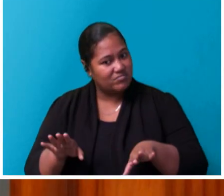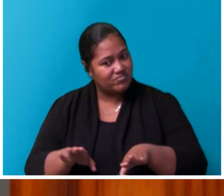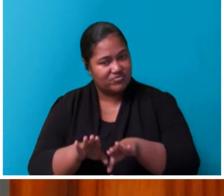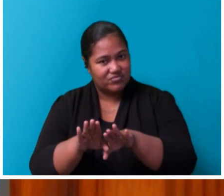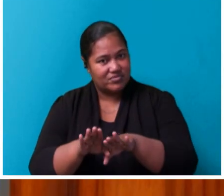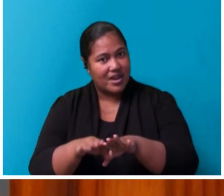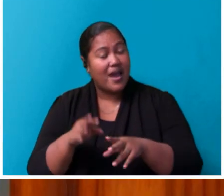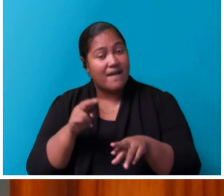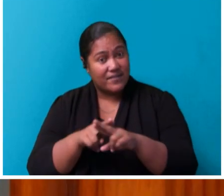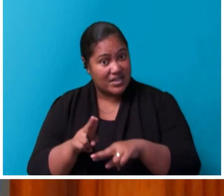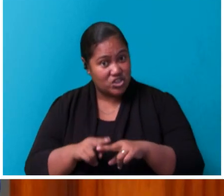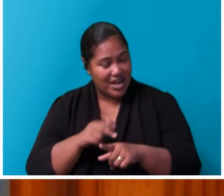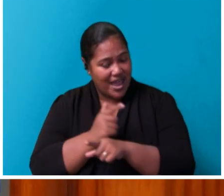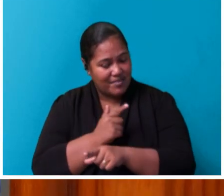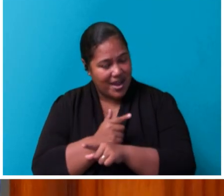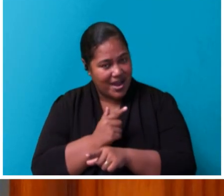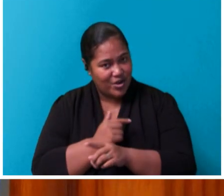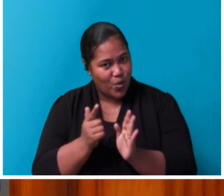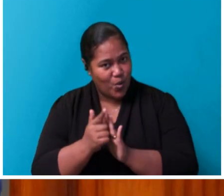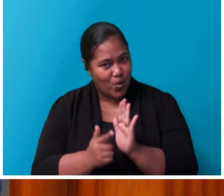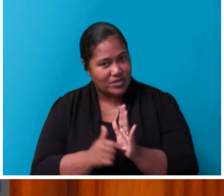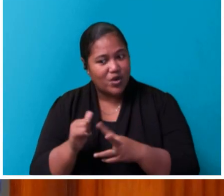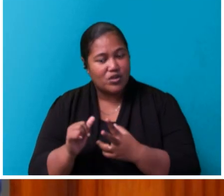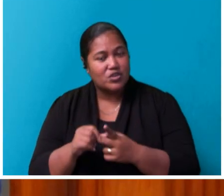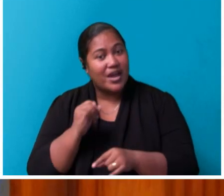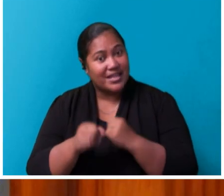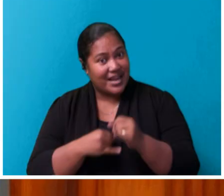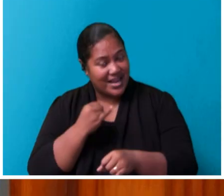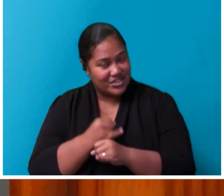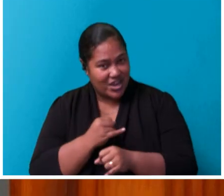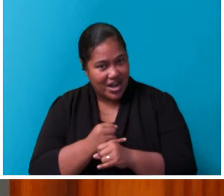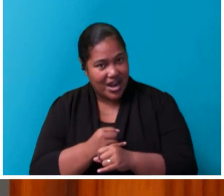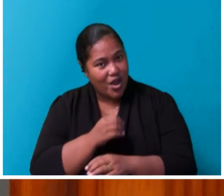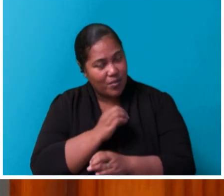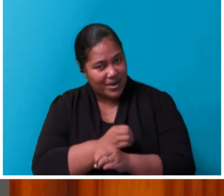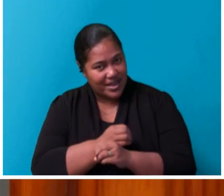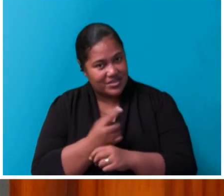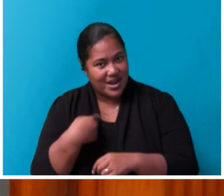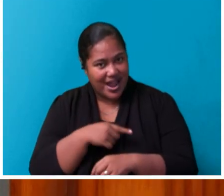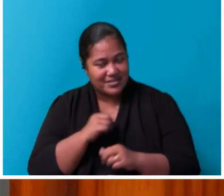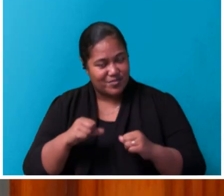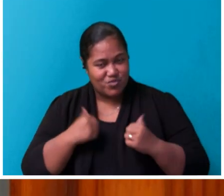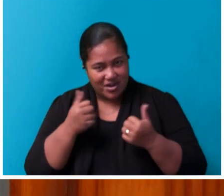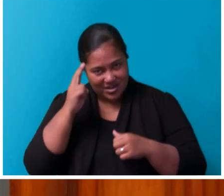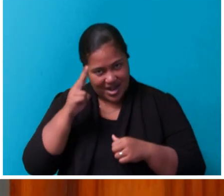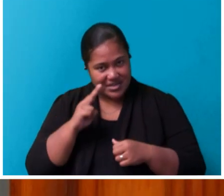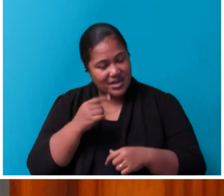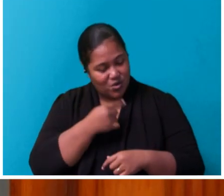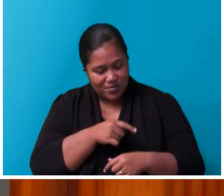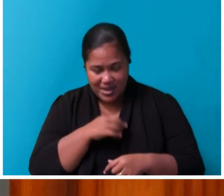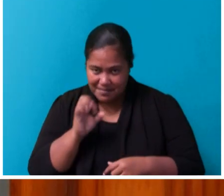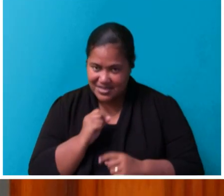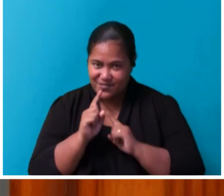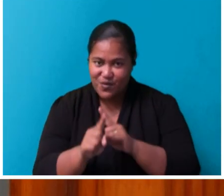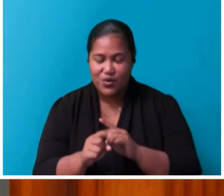relevant labor and crewing laws, as well as the international obligations that we as a proud nation are committed to uphold.